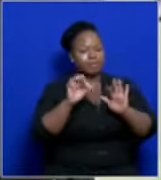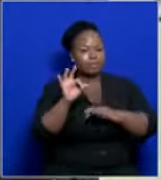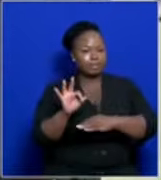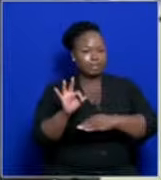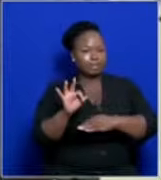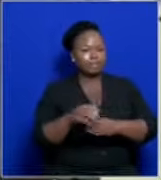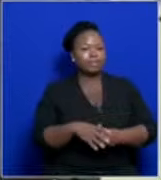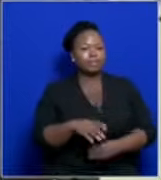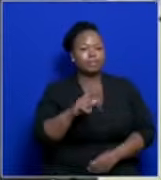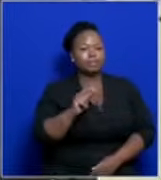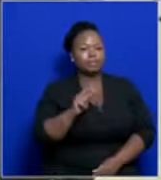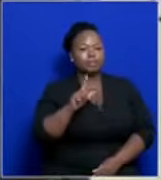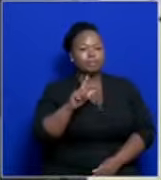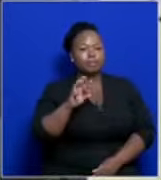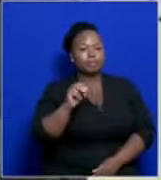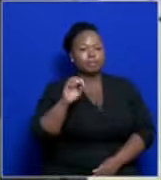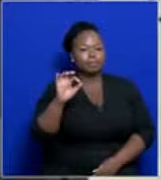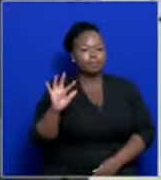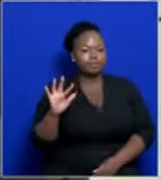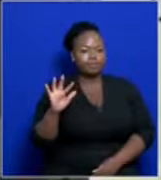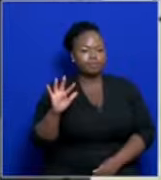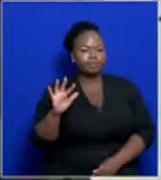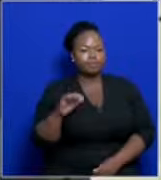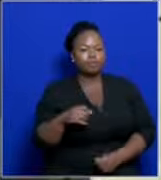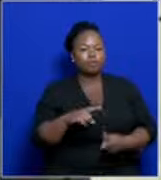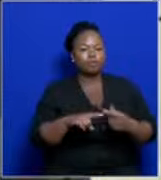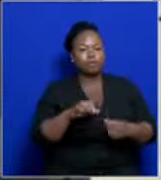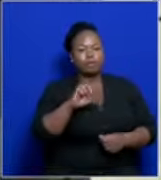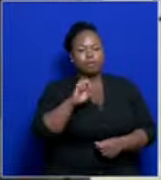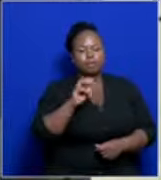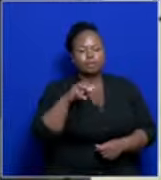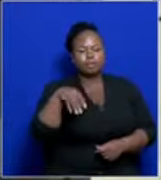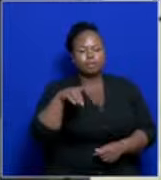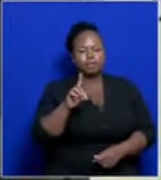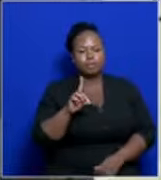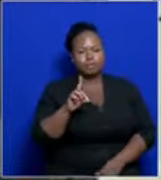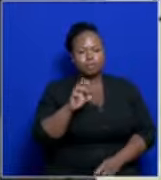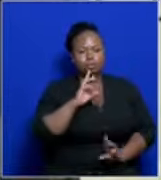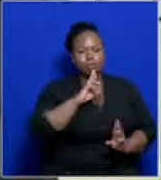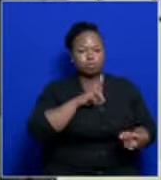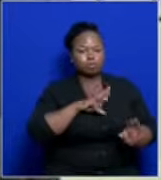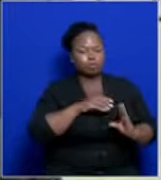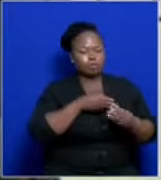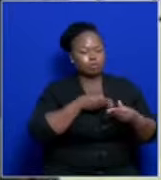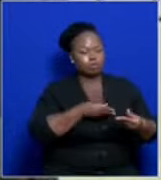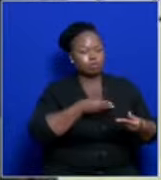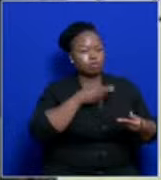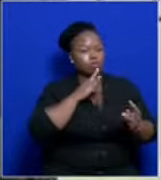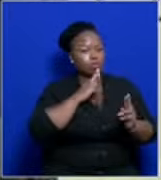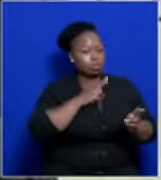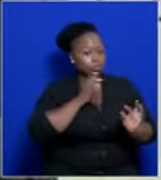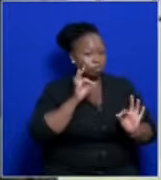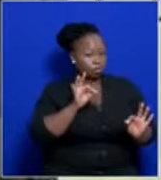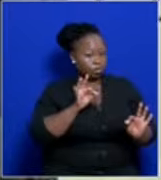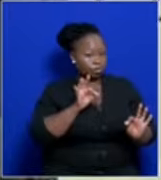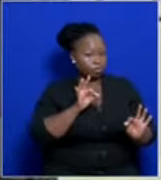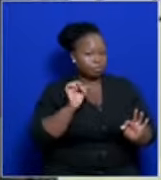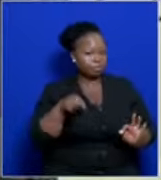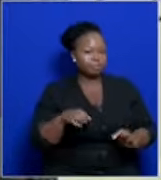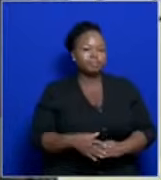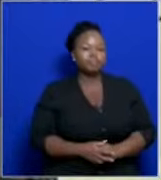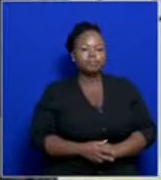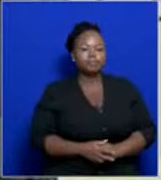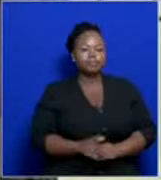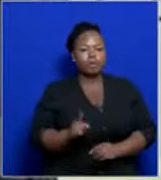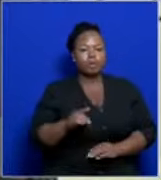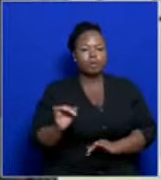is your EMPD referral report, correct? Yeah. You introduce another document